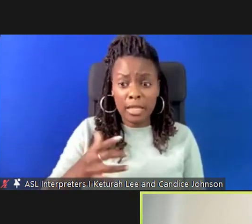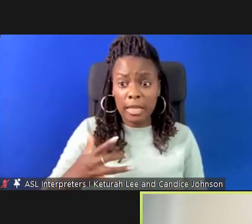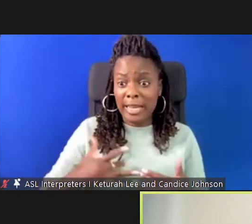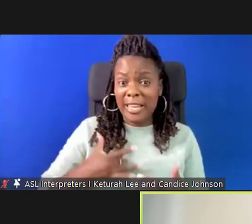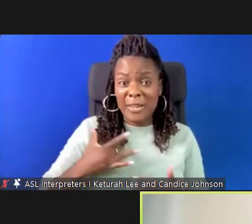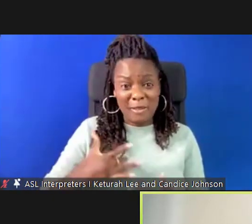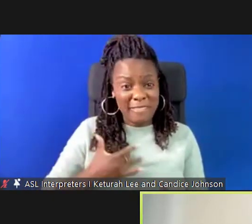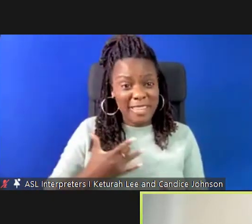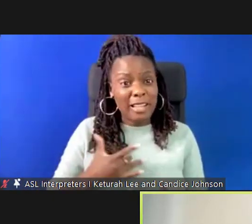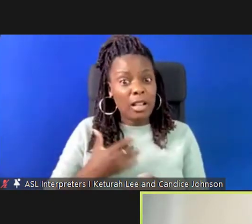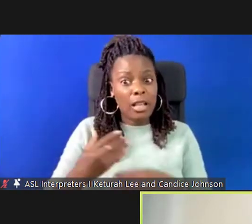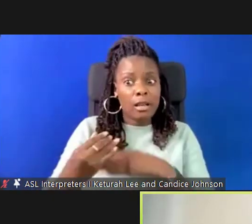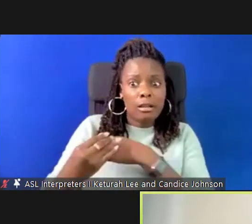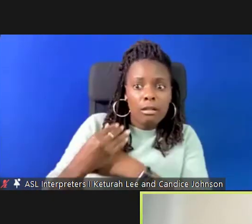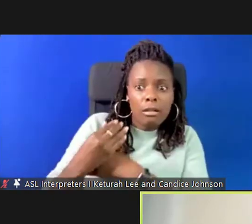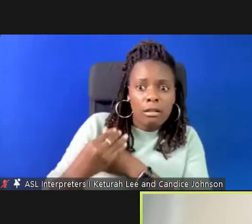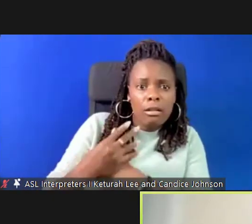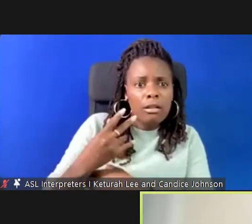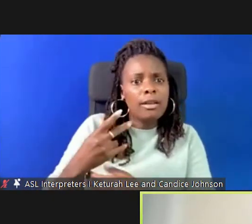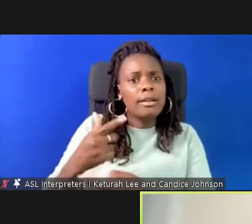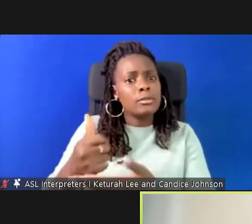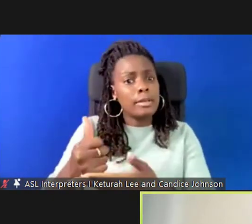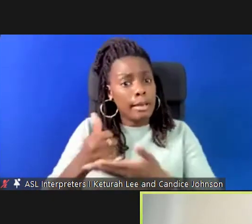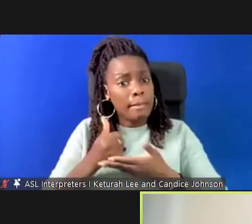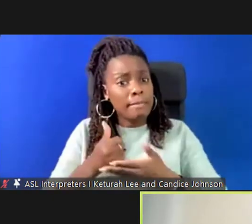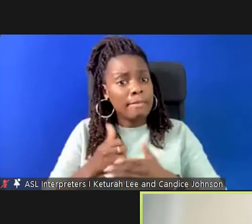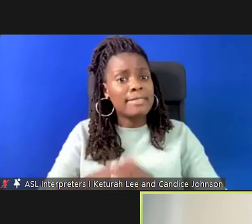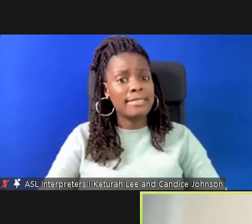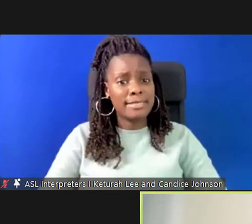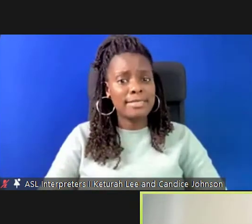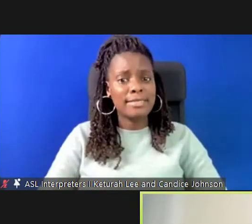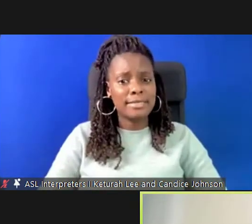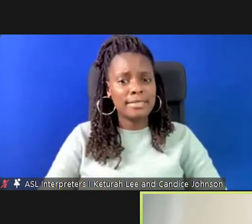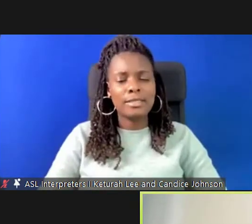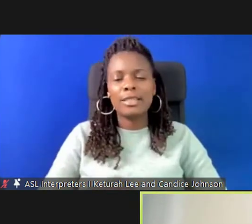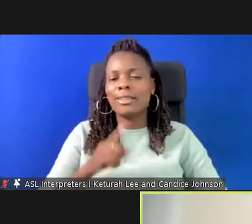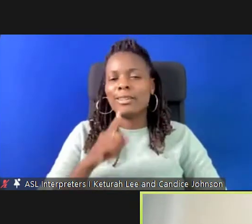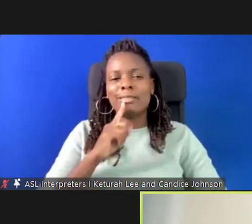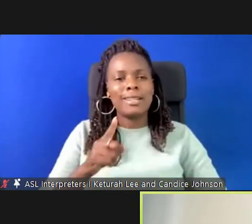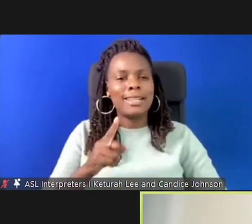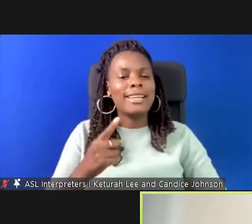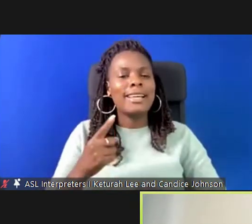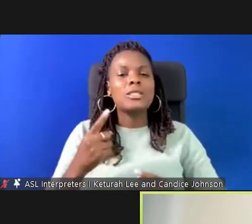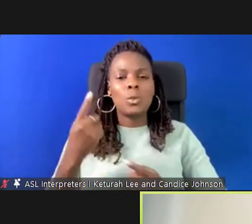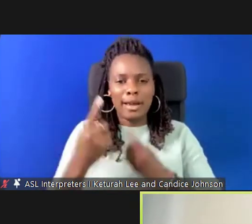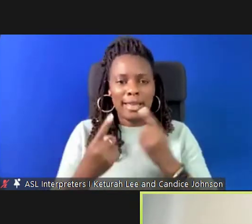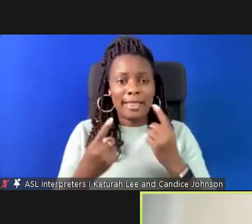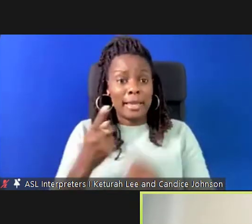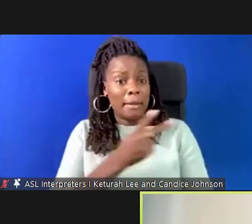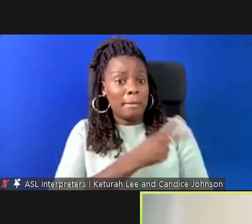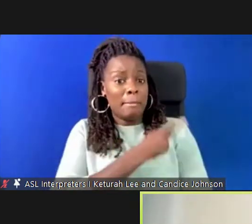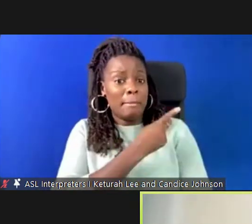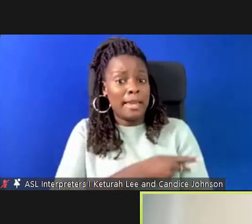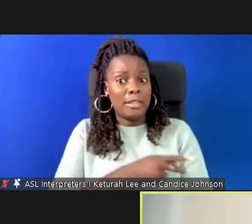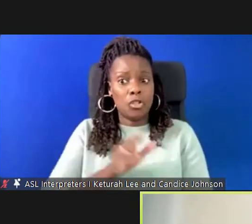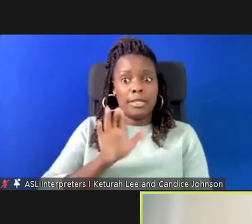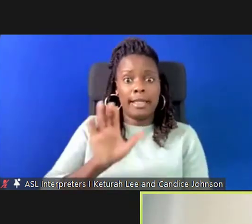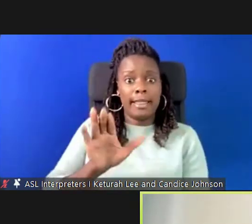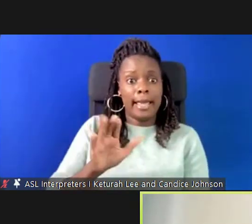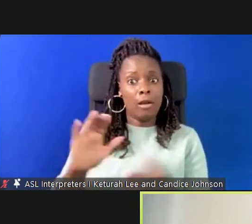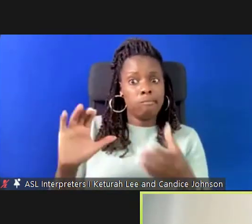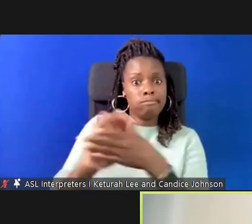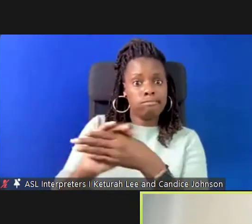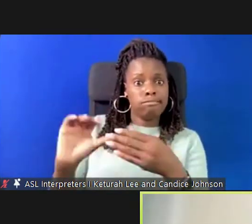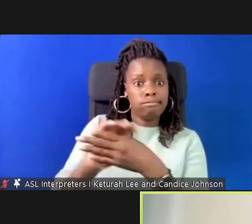that they were ready for or seeking to receive? So this is where I think patient-reported outcomes or persons-reported